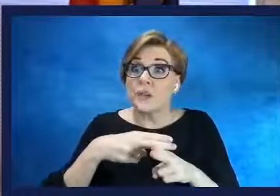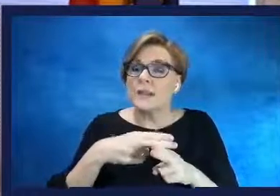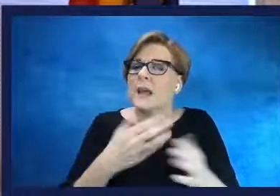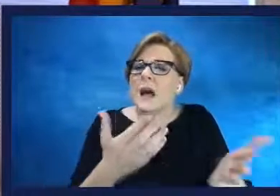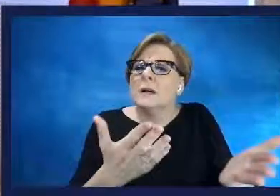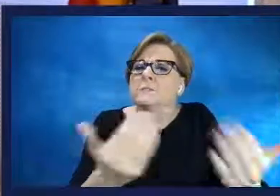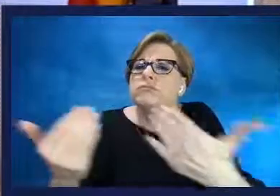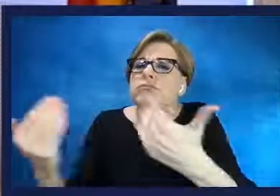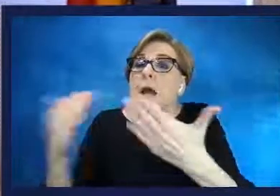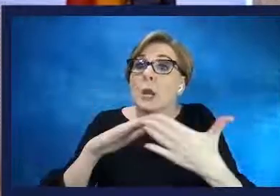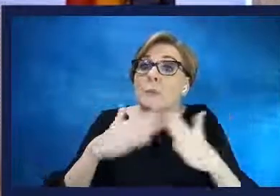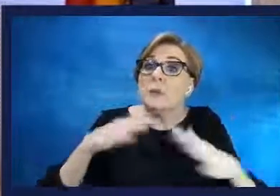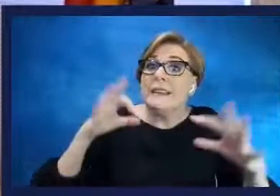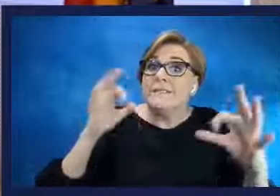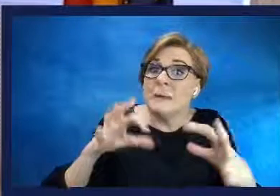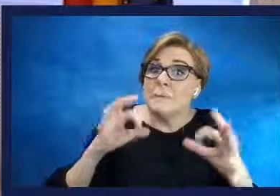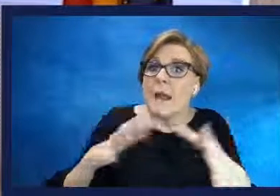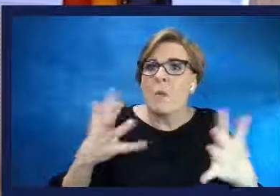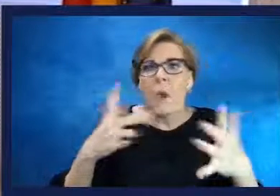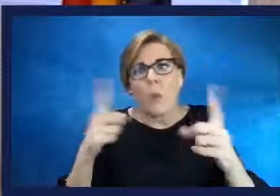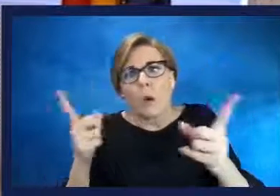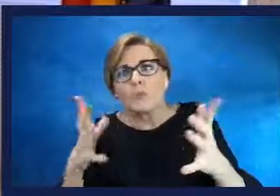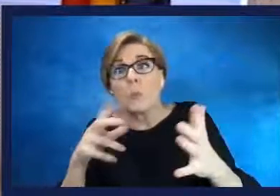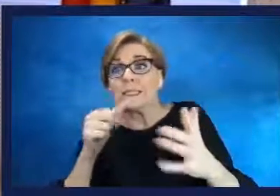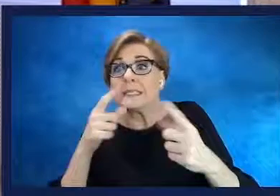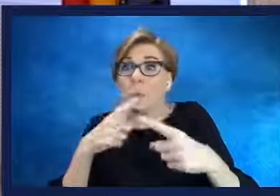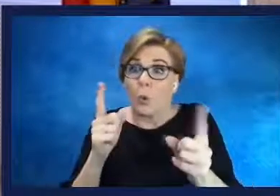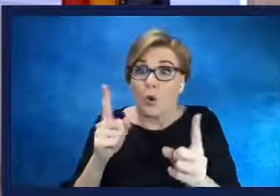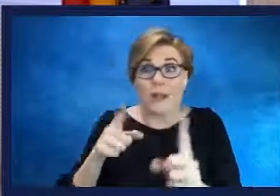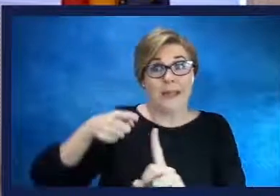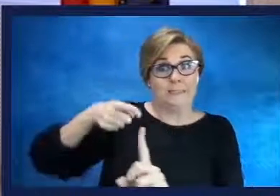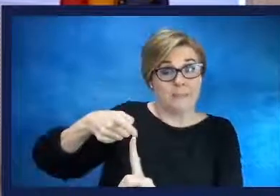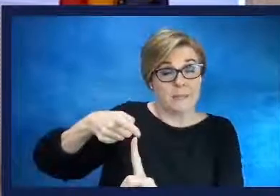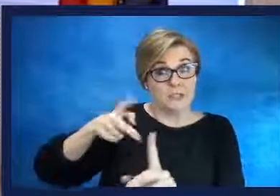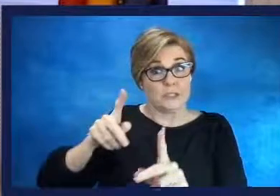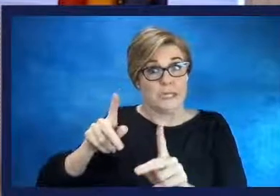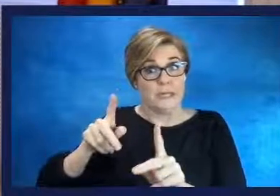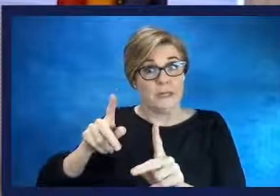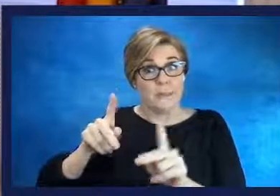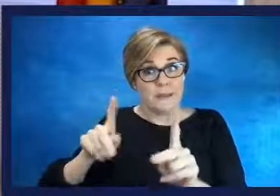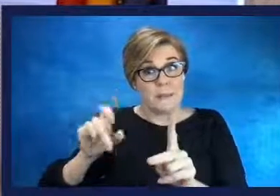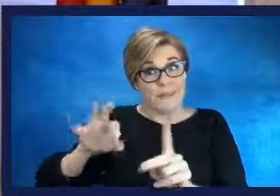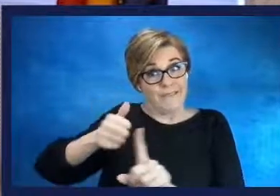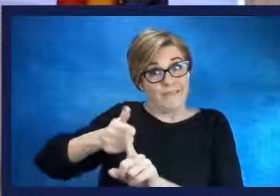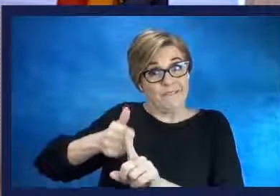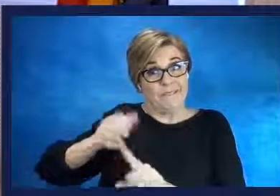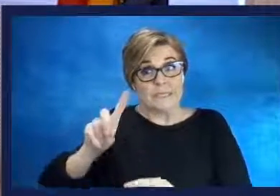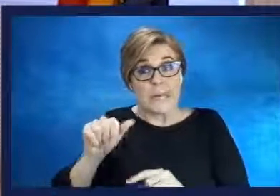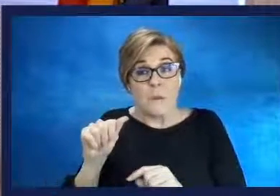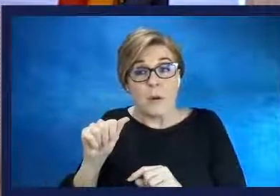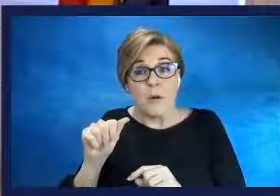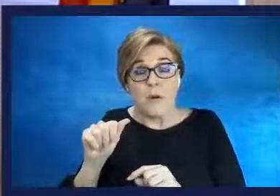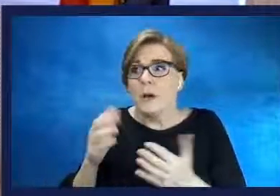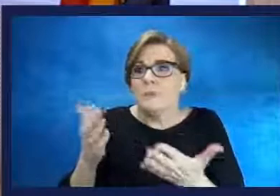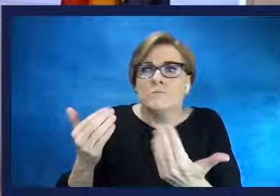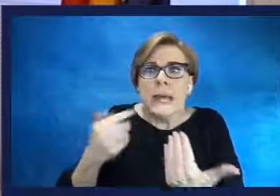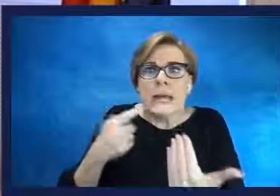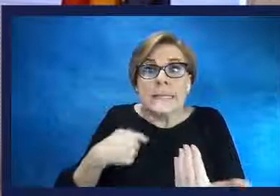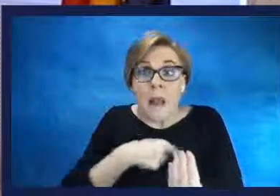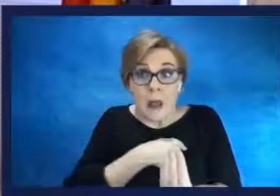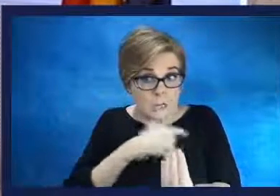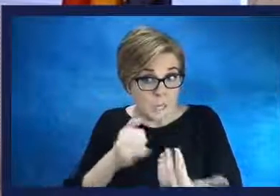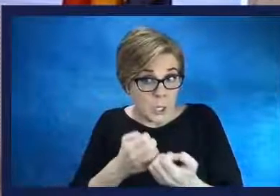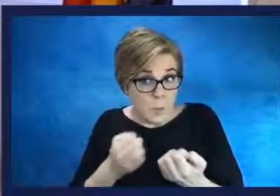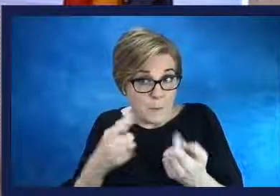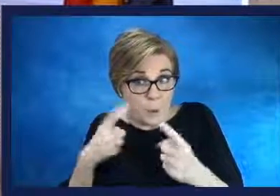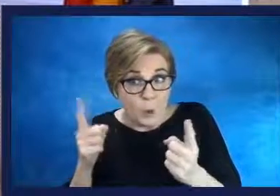community, especially those that have a disability, that they can tell us how that equipment works and where we can make improvements